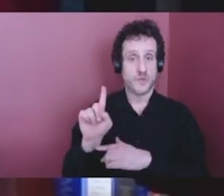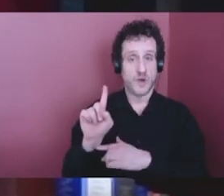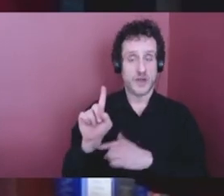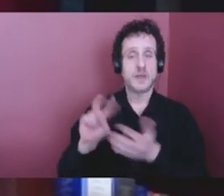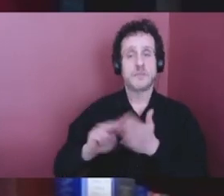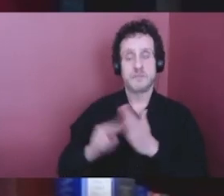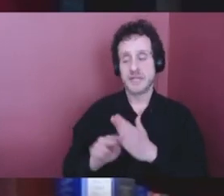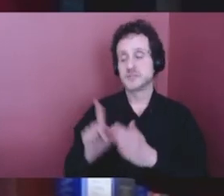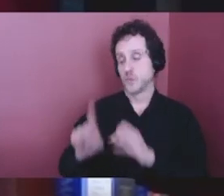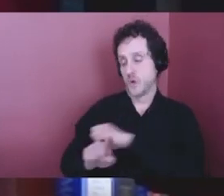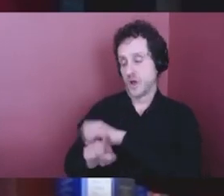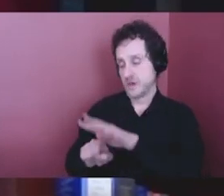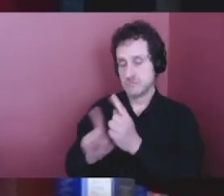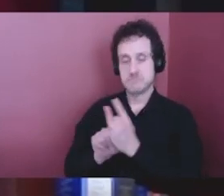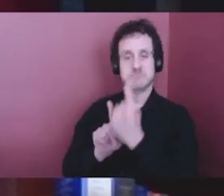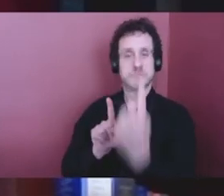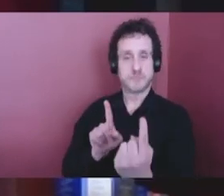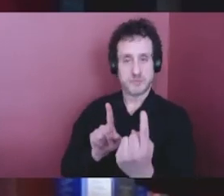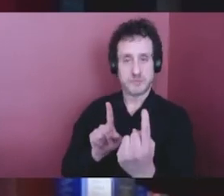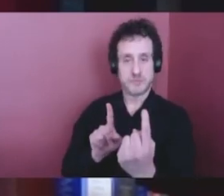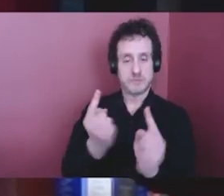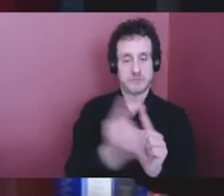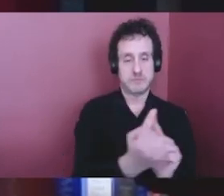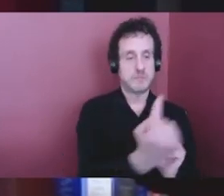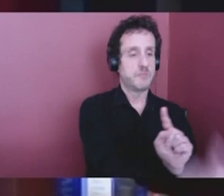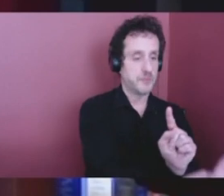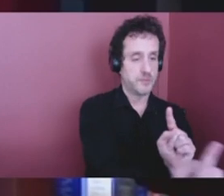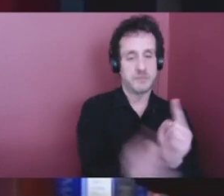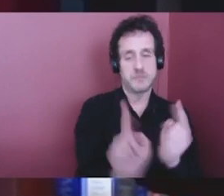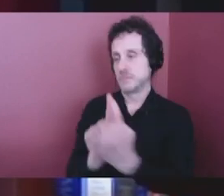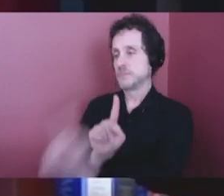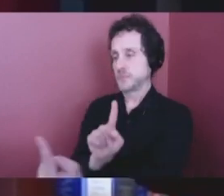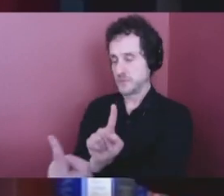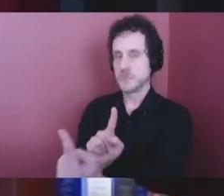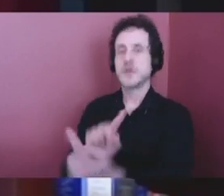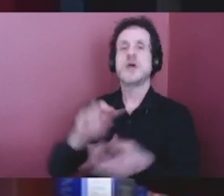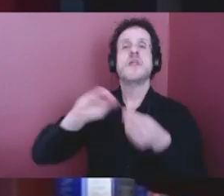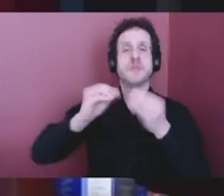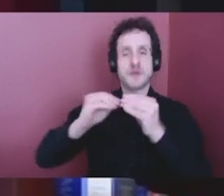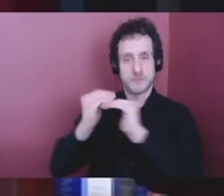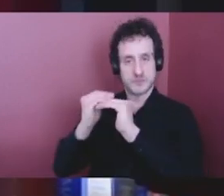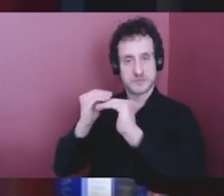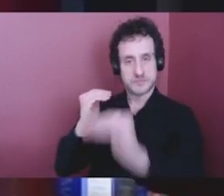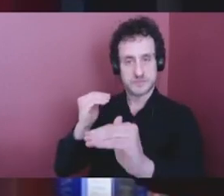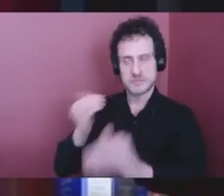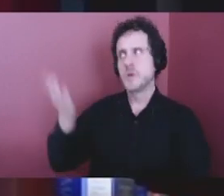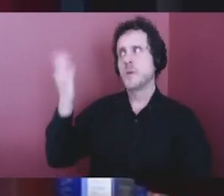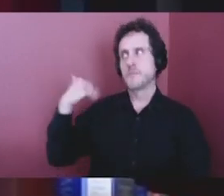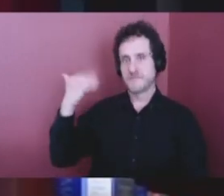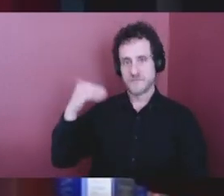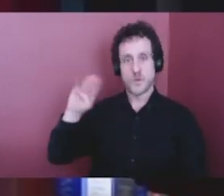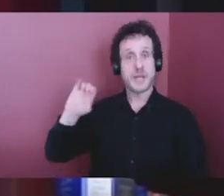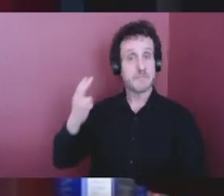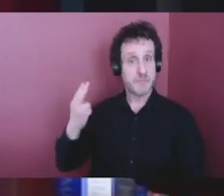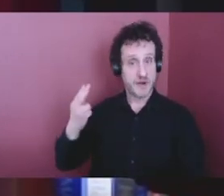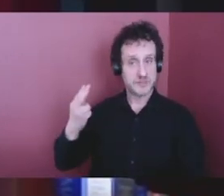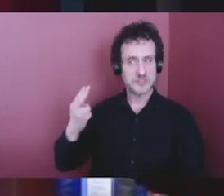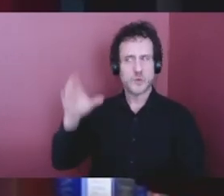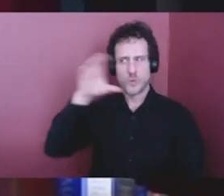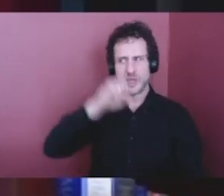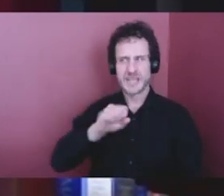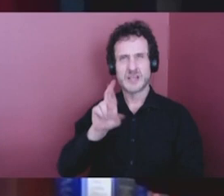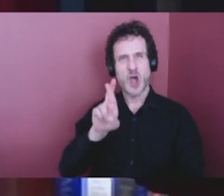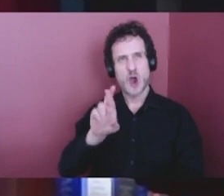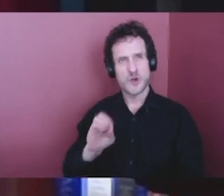are stable. When COVID-19 started, an estimate of our R0 value was